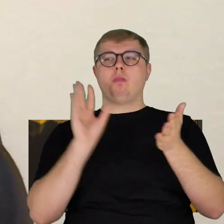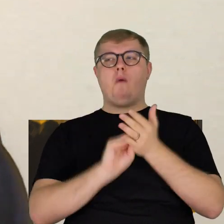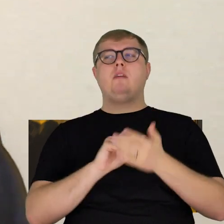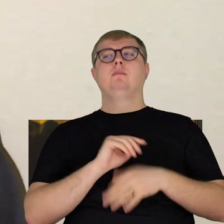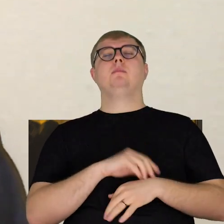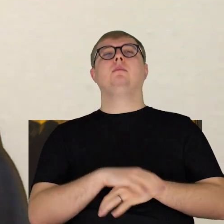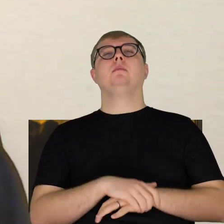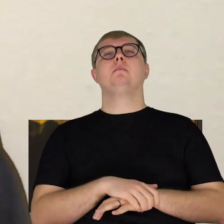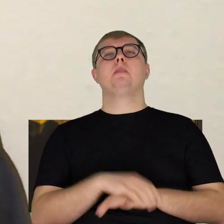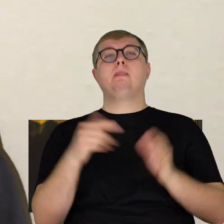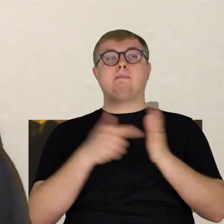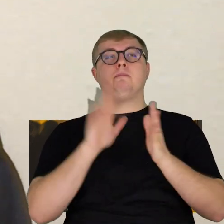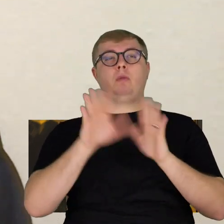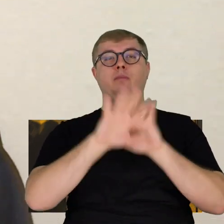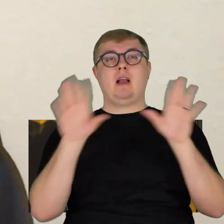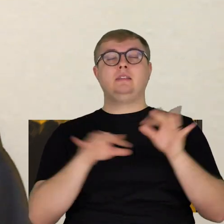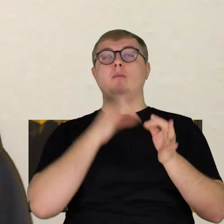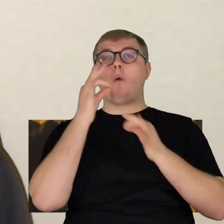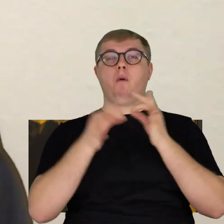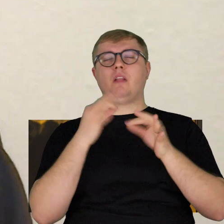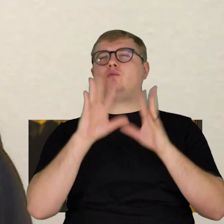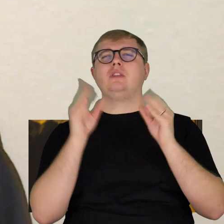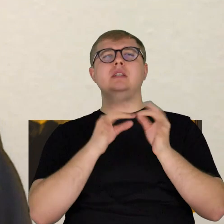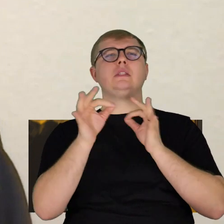tell like all these small stories that we've been telling